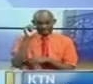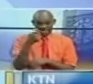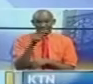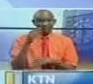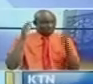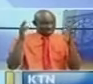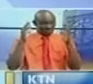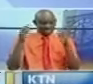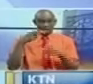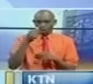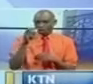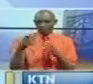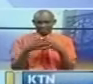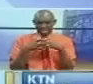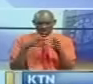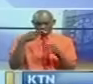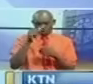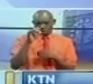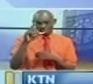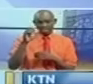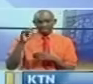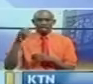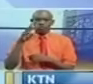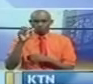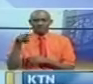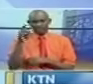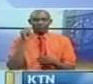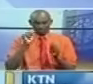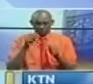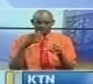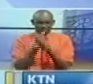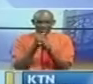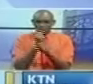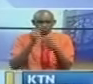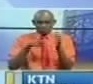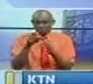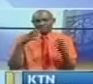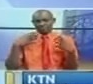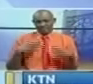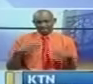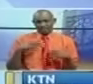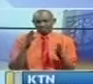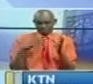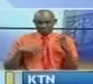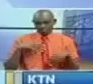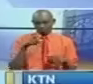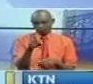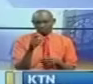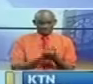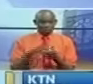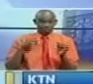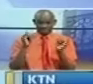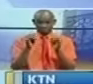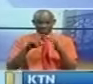it big in Hollywood, and talking about what that association will do for people, including all of the top stories. Let's get our